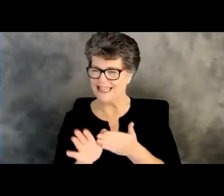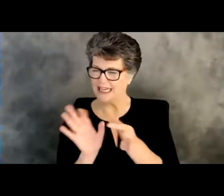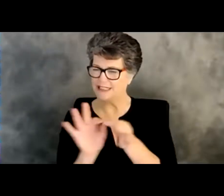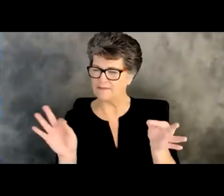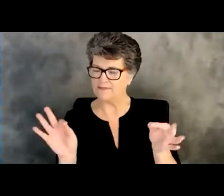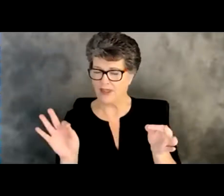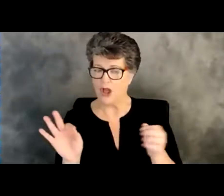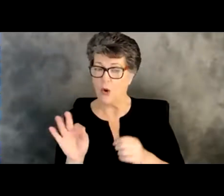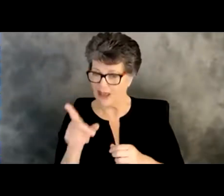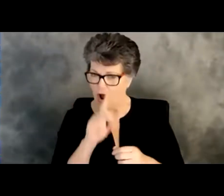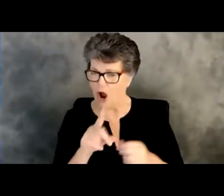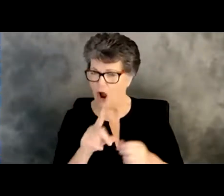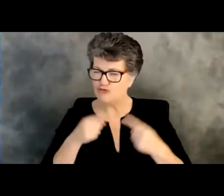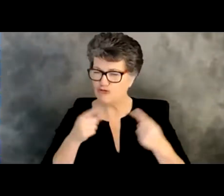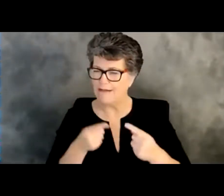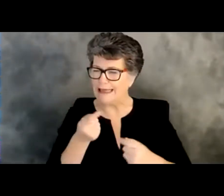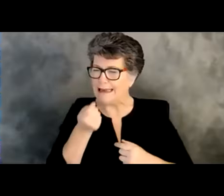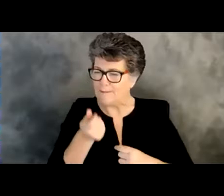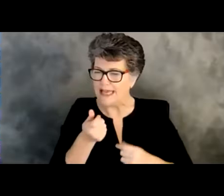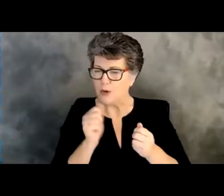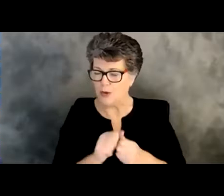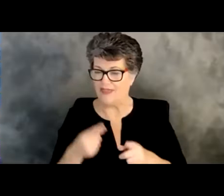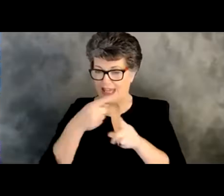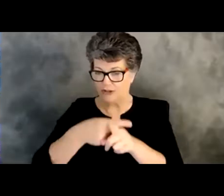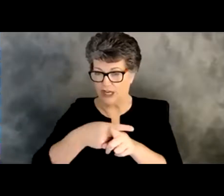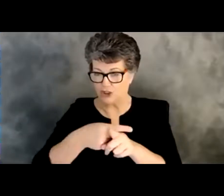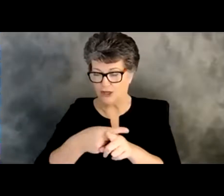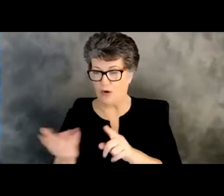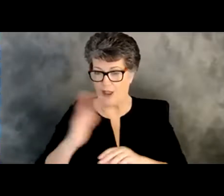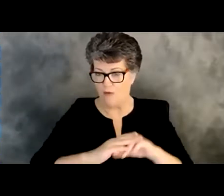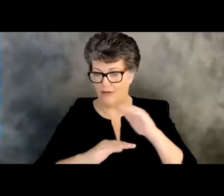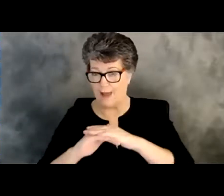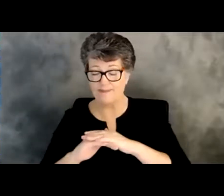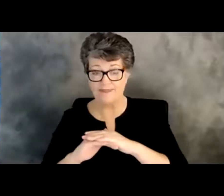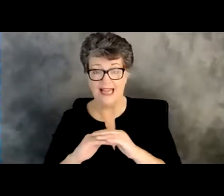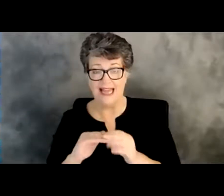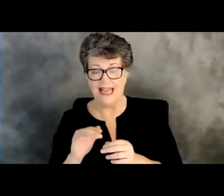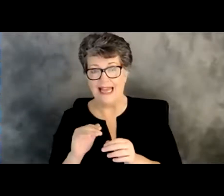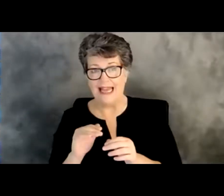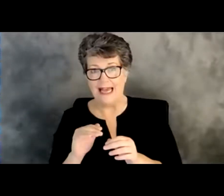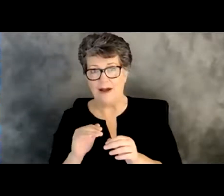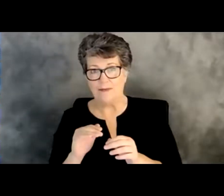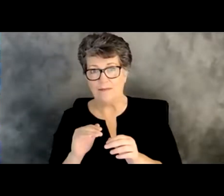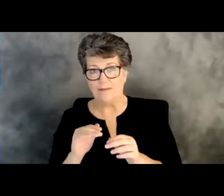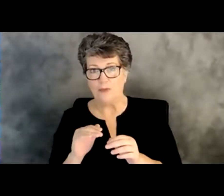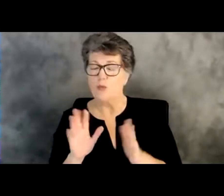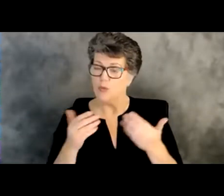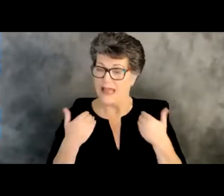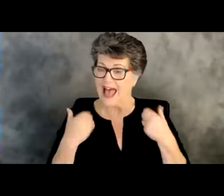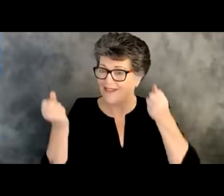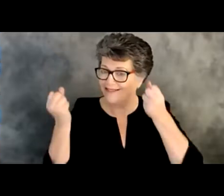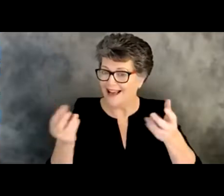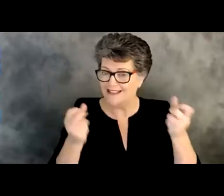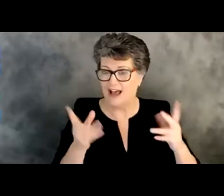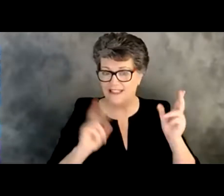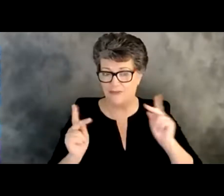are struggling a bit with the intersection piece. And the good news is not from lack of interest. We have lots and lots of folks